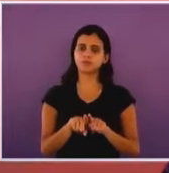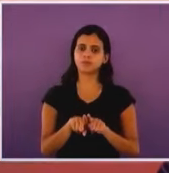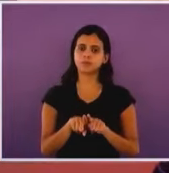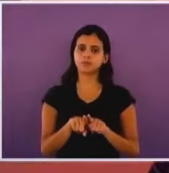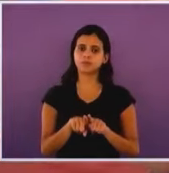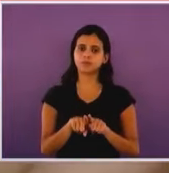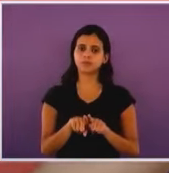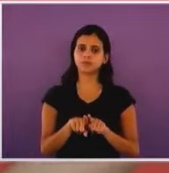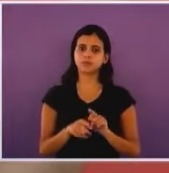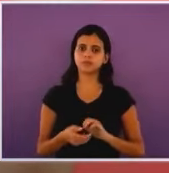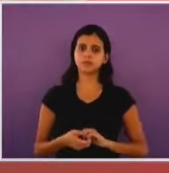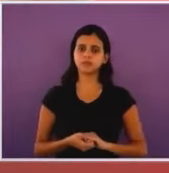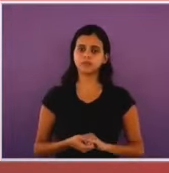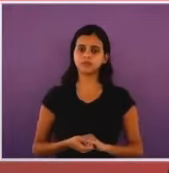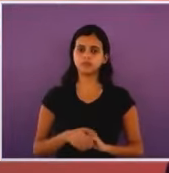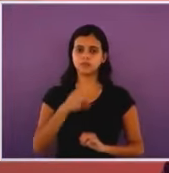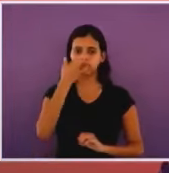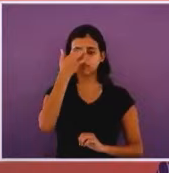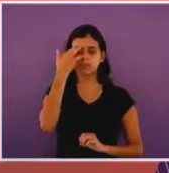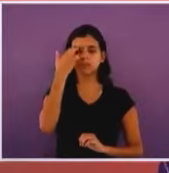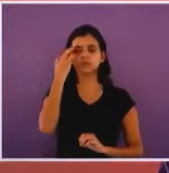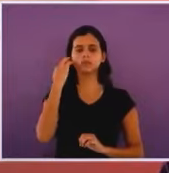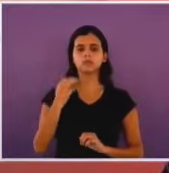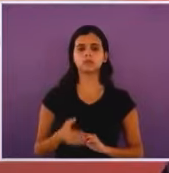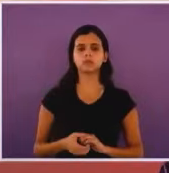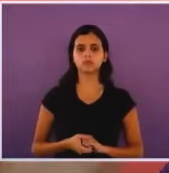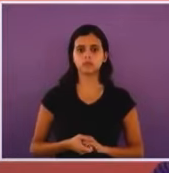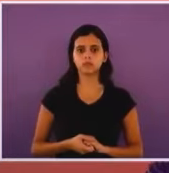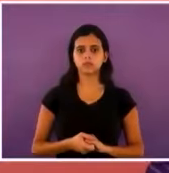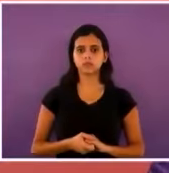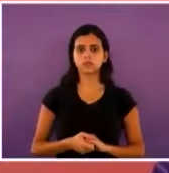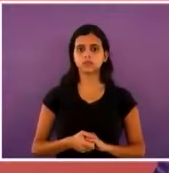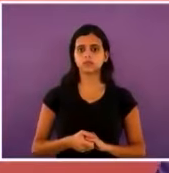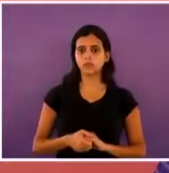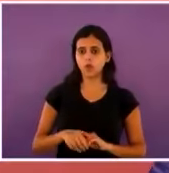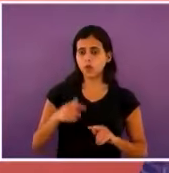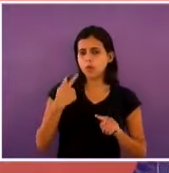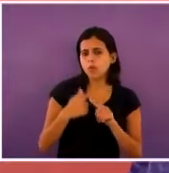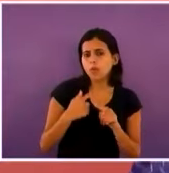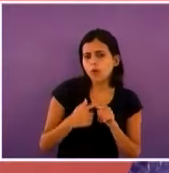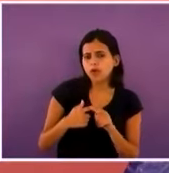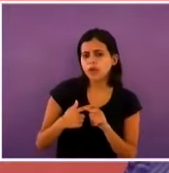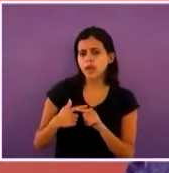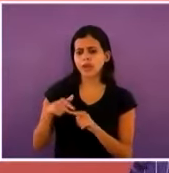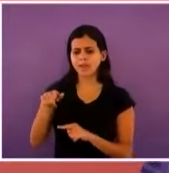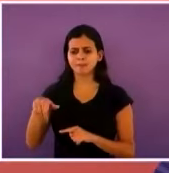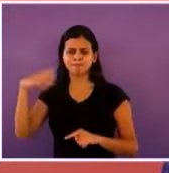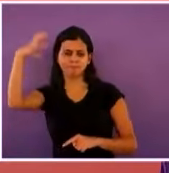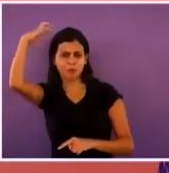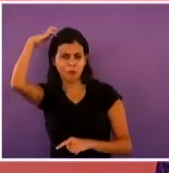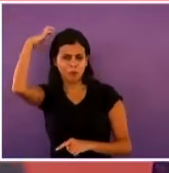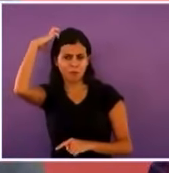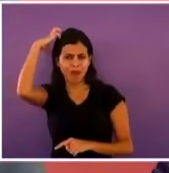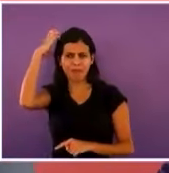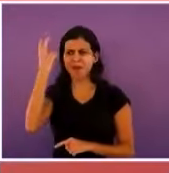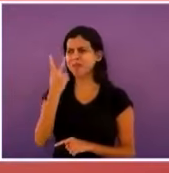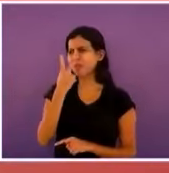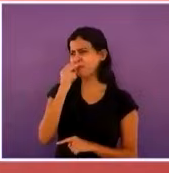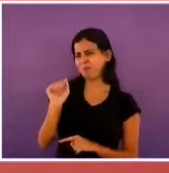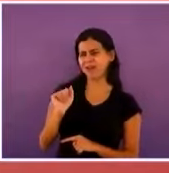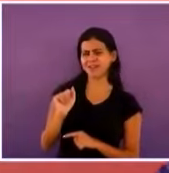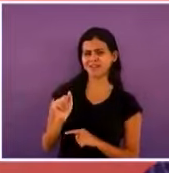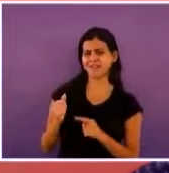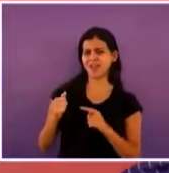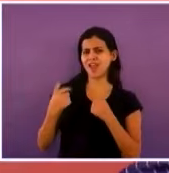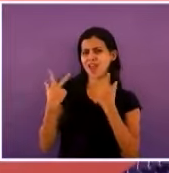the traditional pope that is part of a system. Eles não veem nele aquele papa tradicional que é parte do sistema.